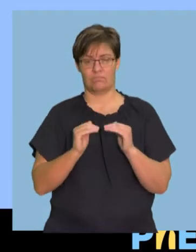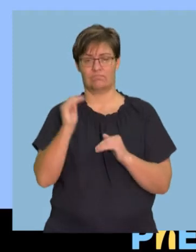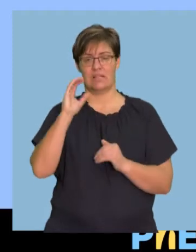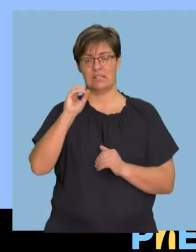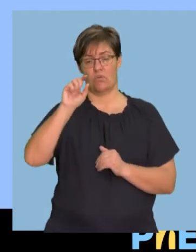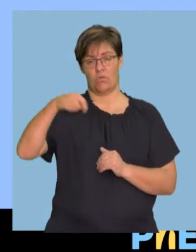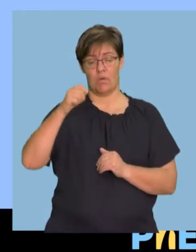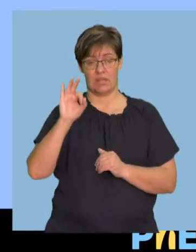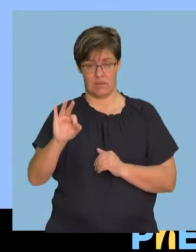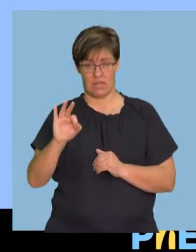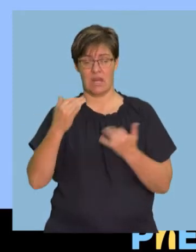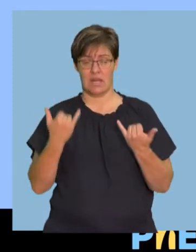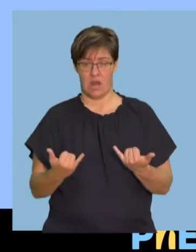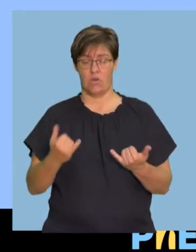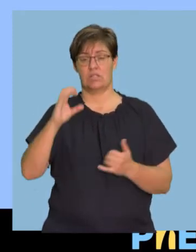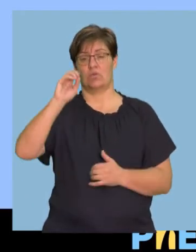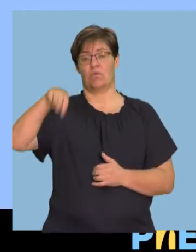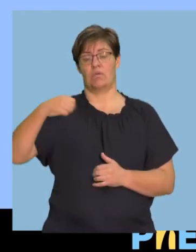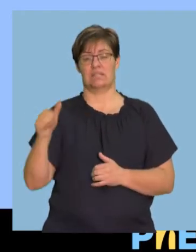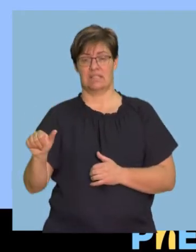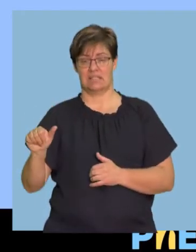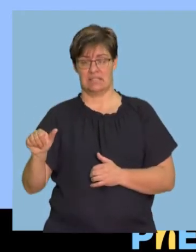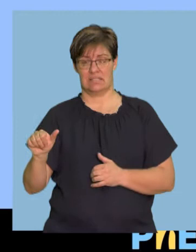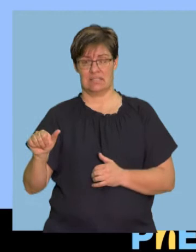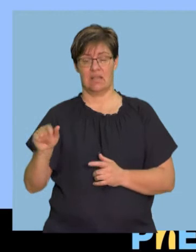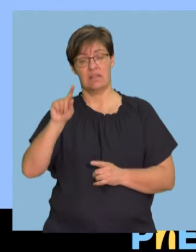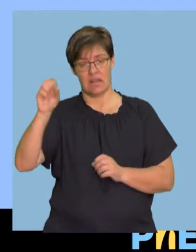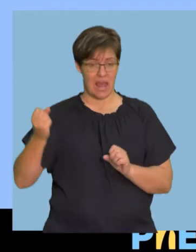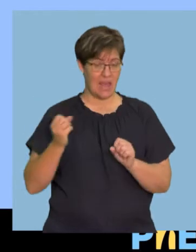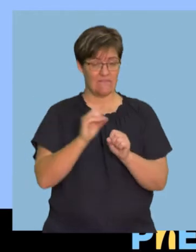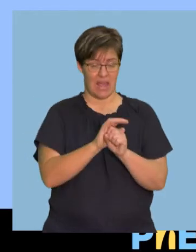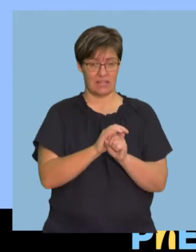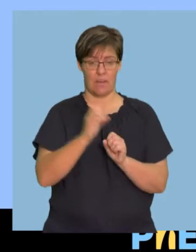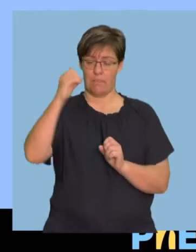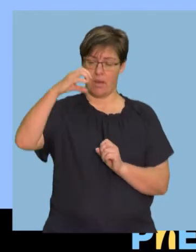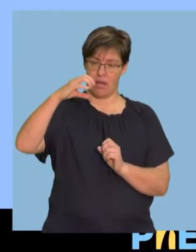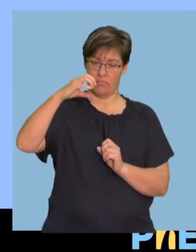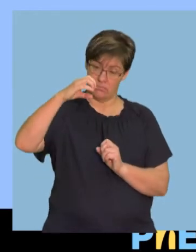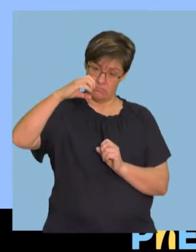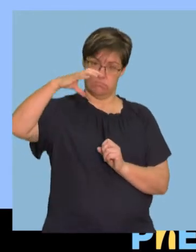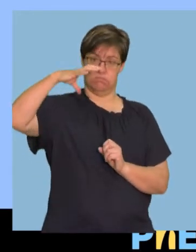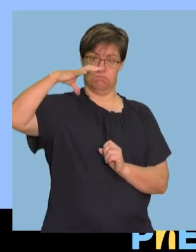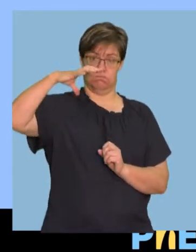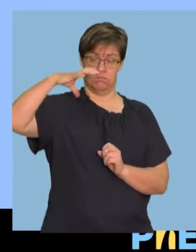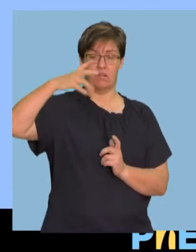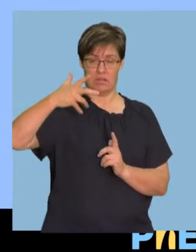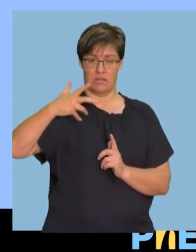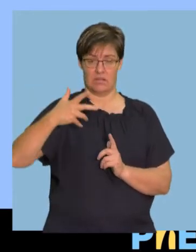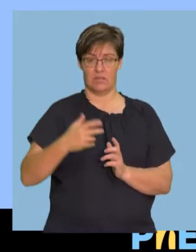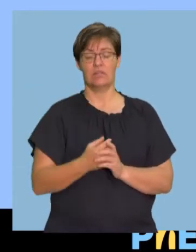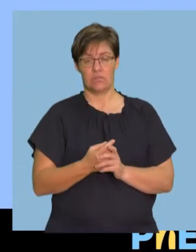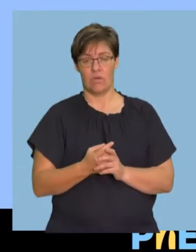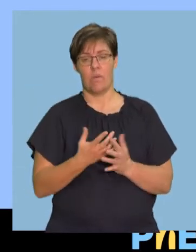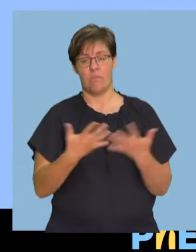increased from 0.3 to 0.6, and that in turn has affected the brightness of the bulb. The bulb is